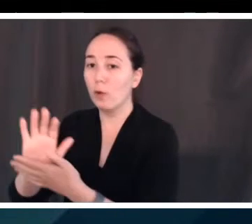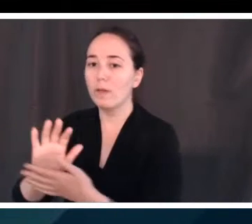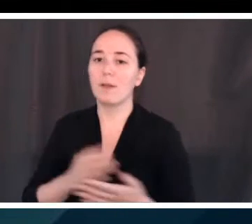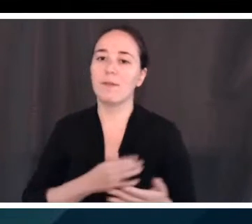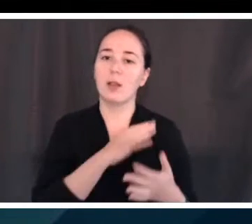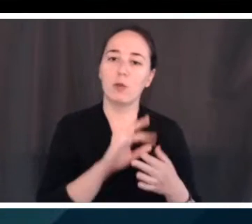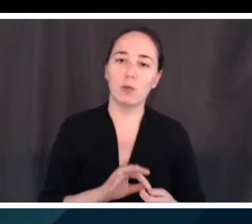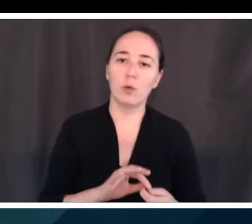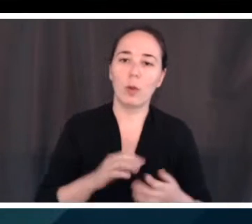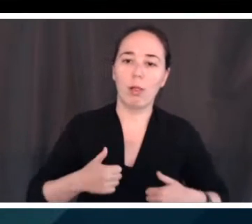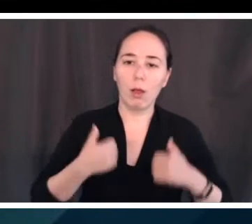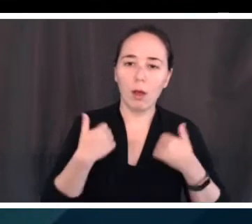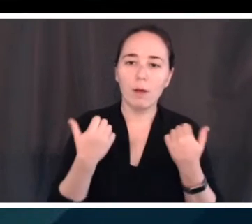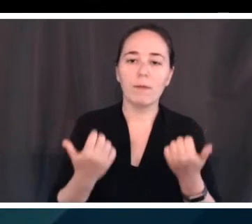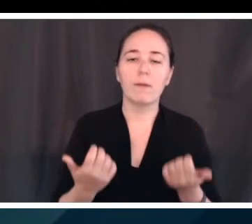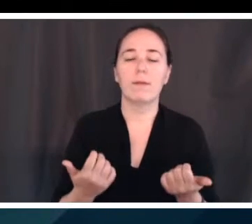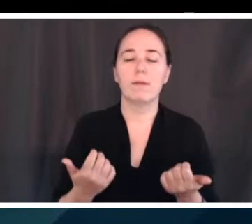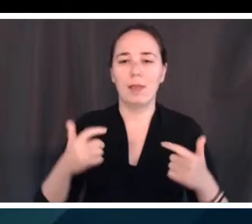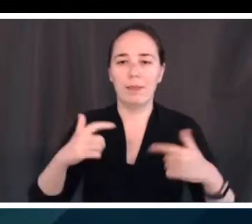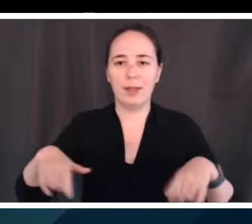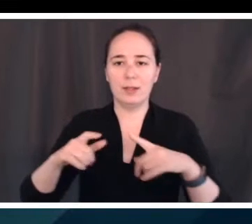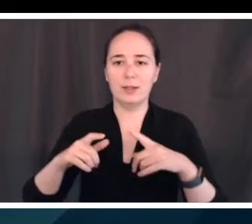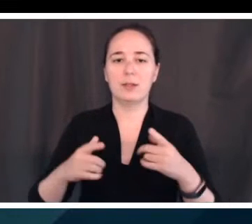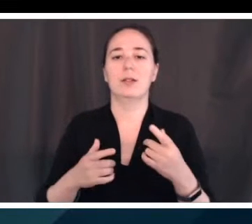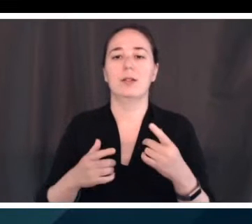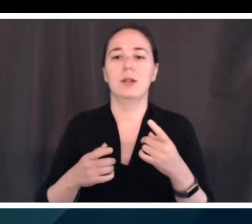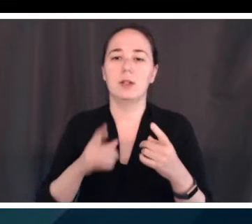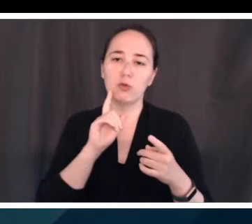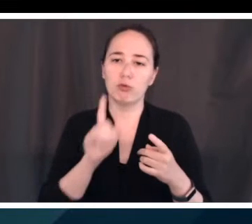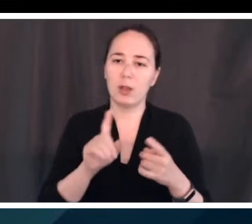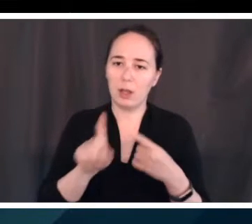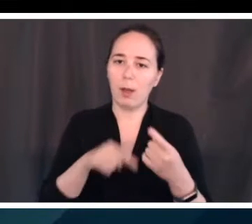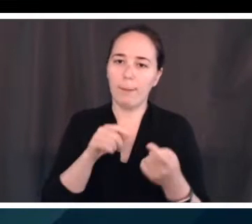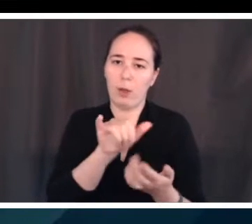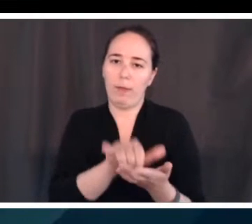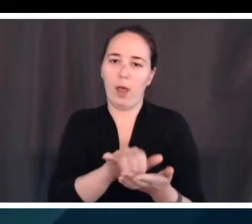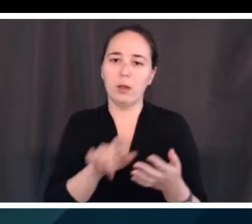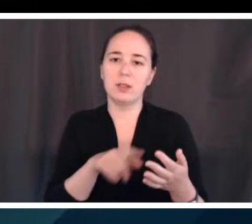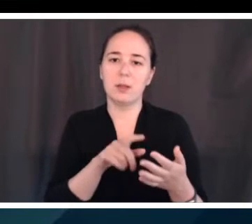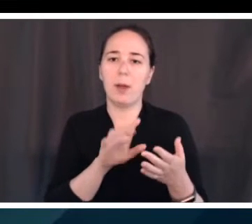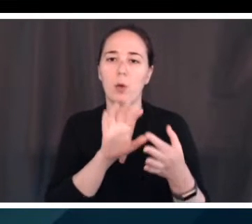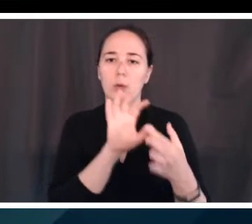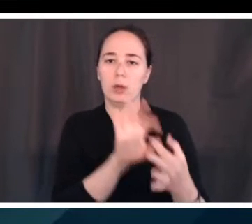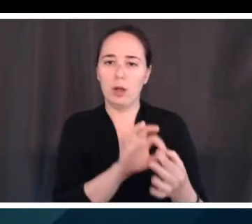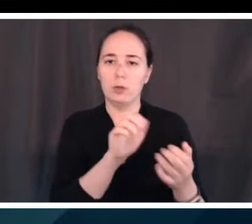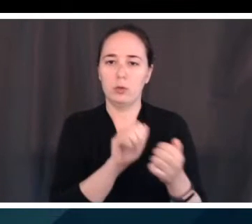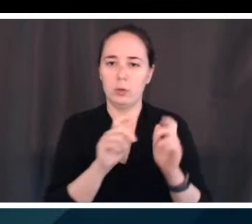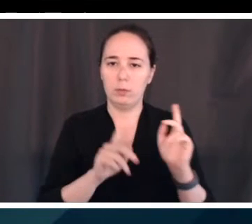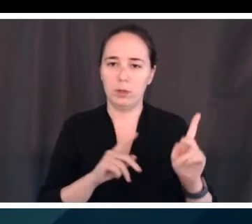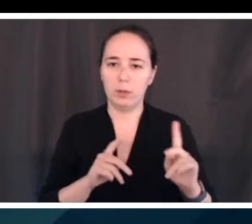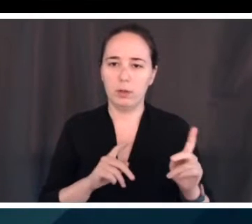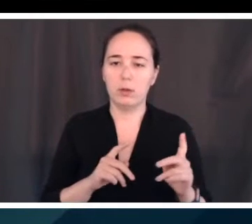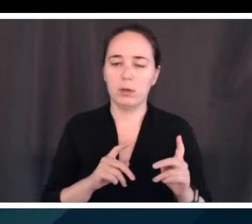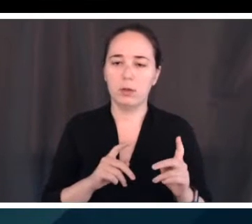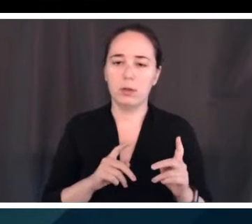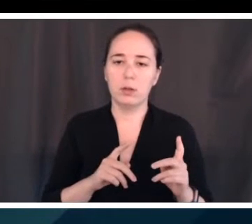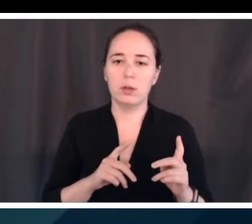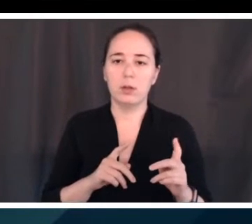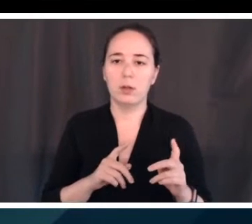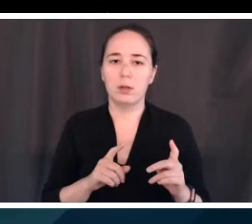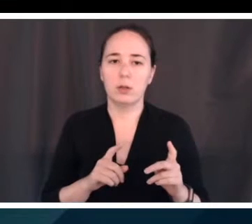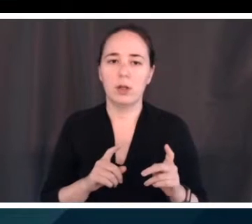of is really forming connections with others in the from the deepest parts of our